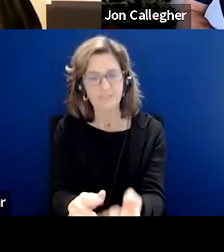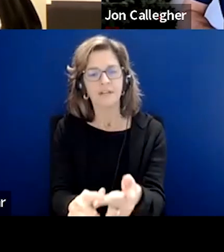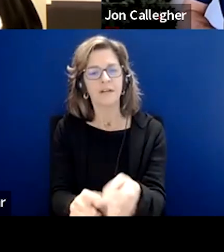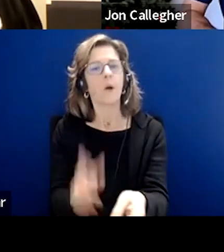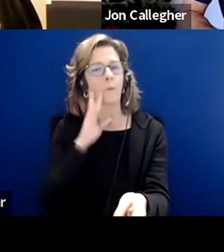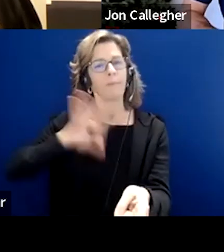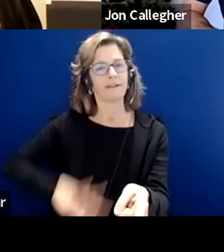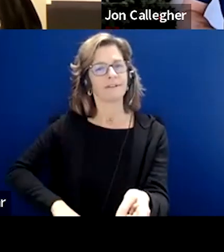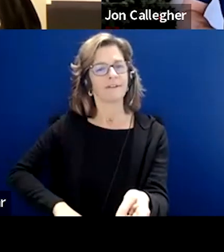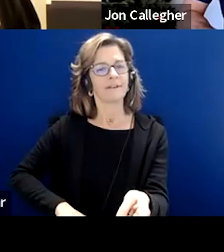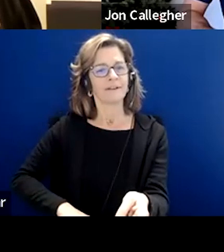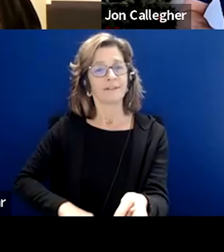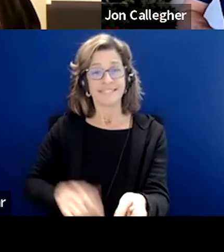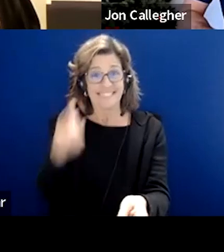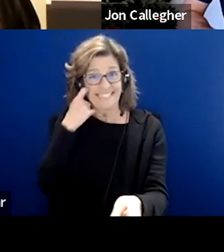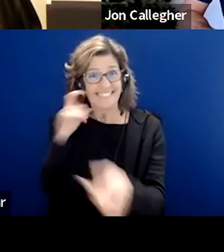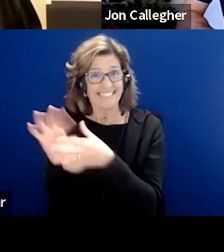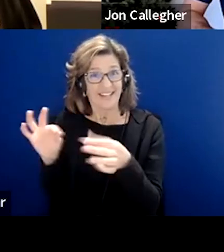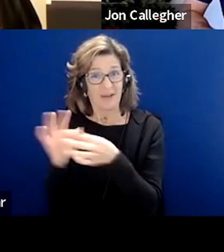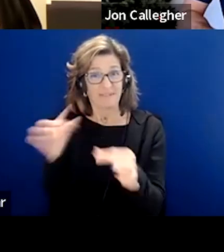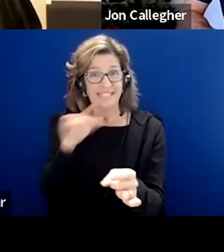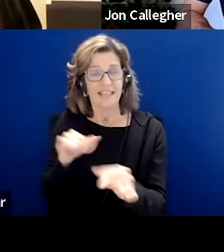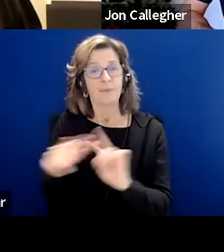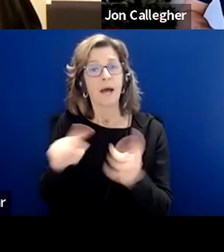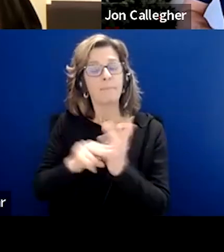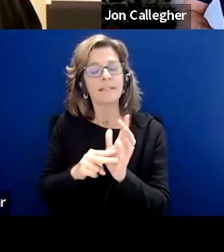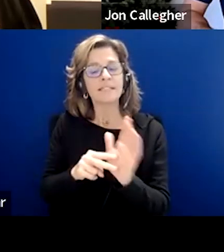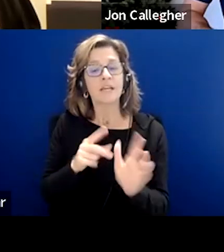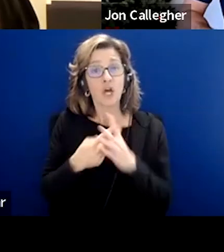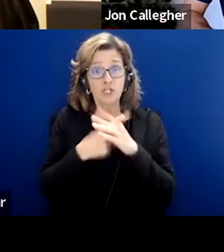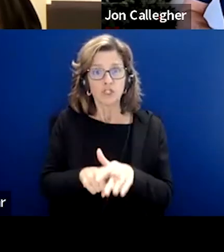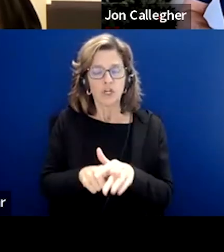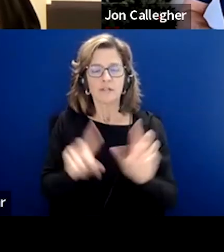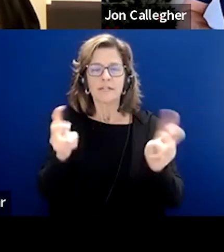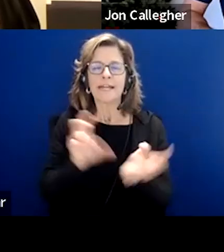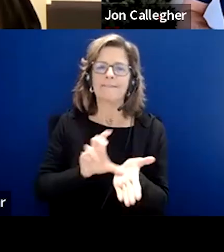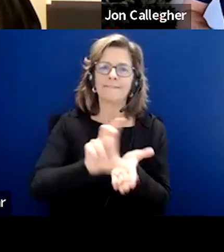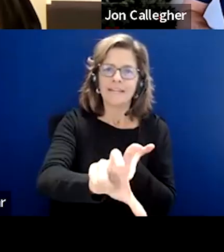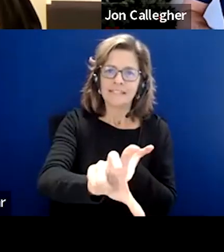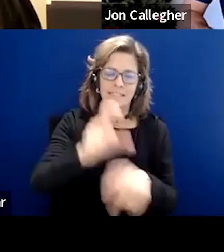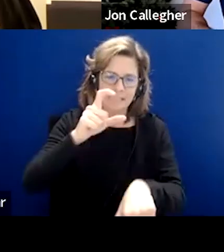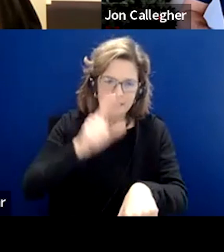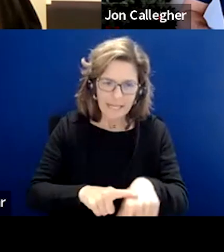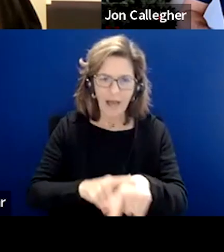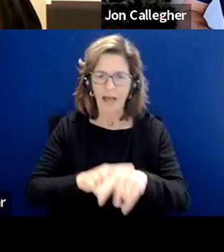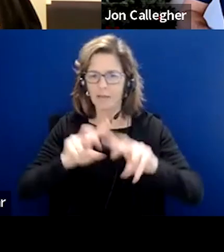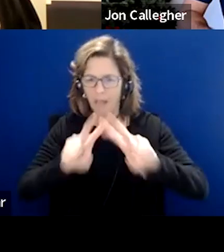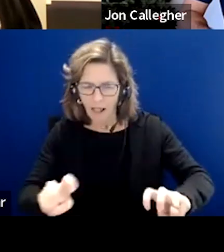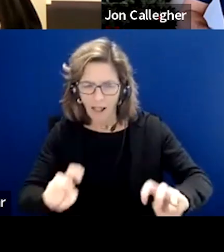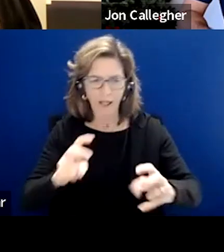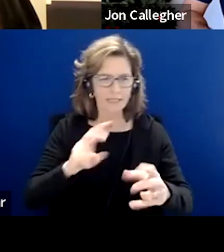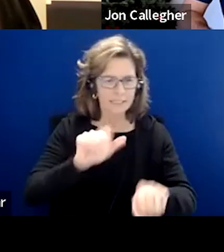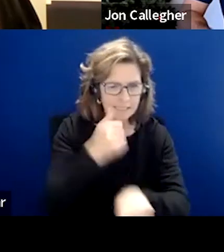as Mahadeo alluded to. It just requires a bit more investment up front, but you get just as good, if not better, results from it.